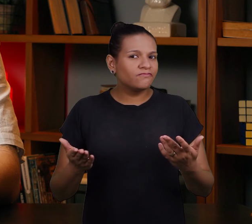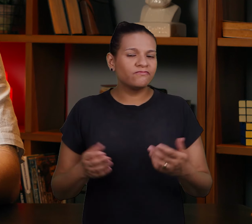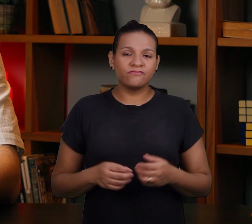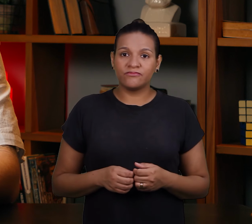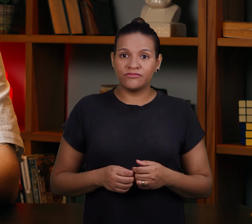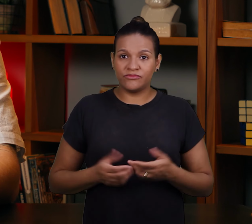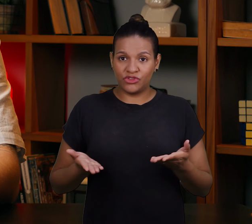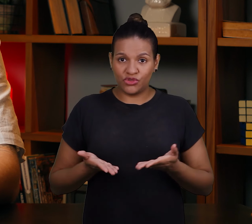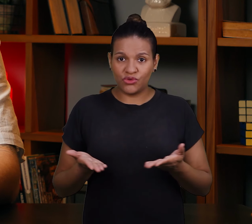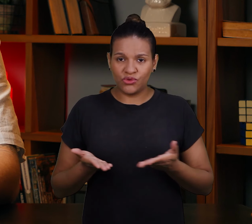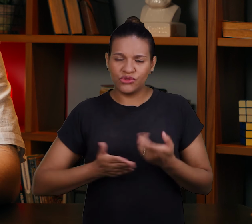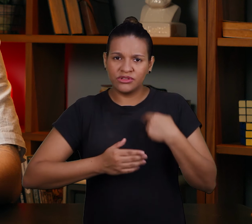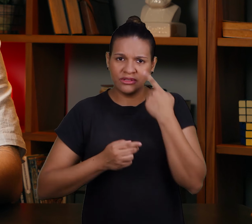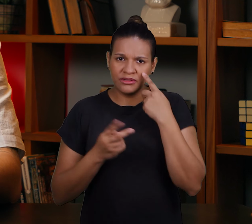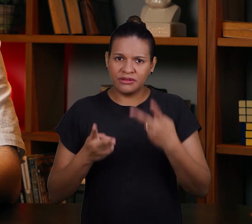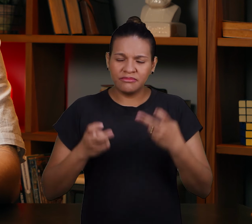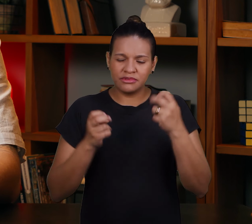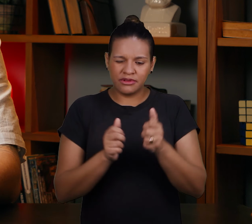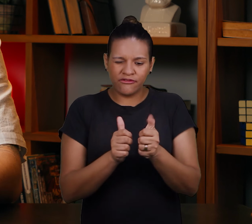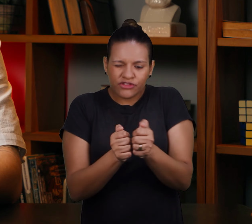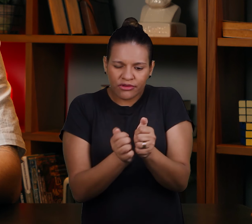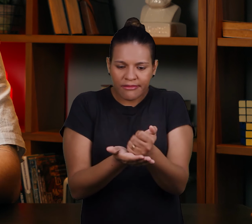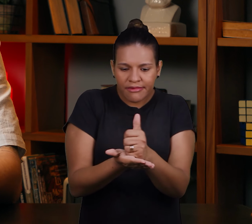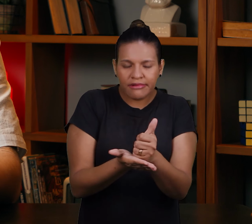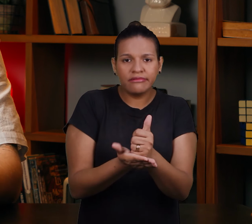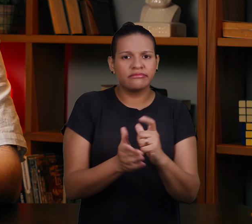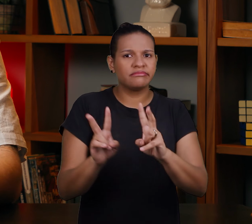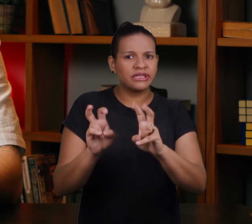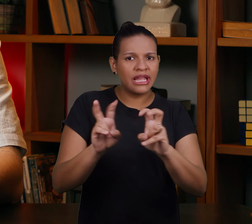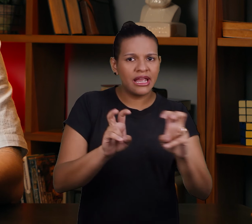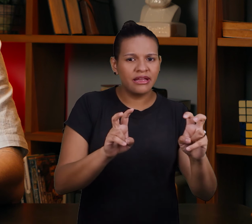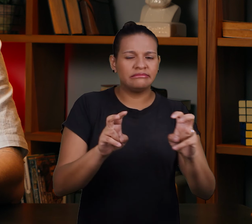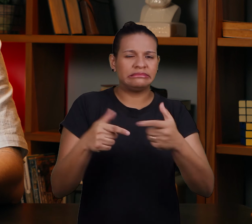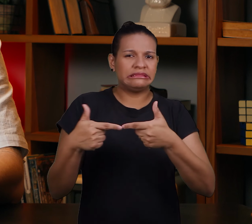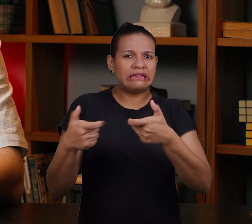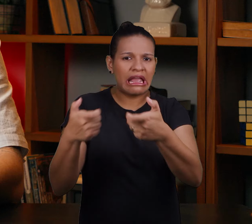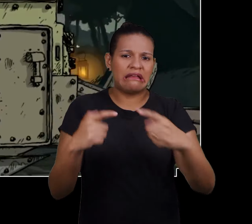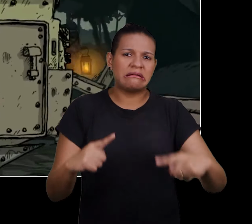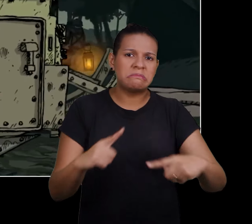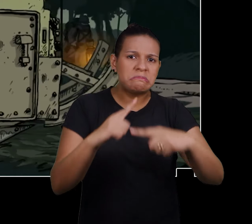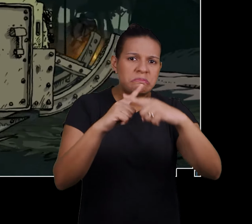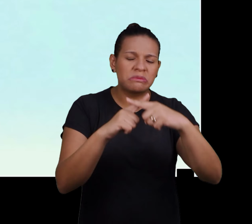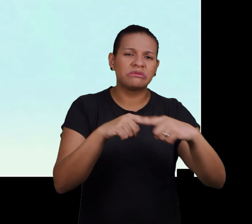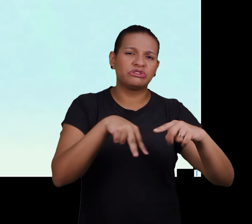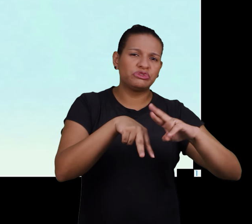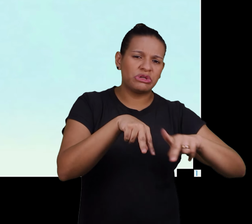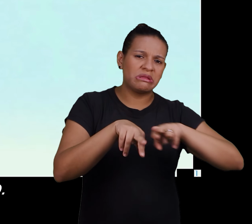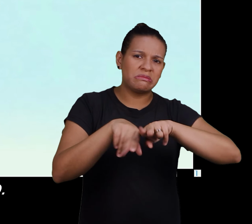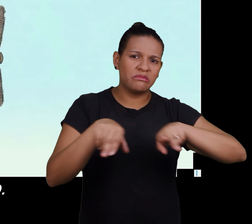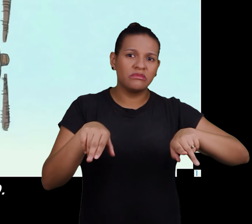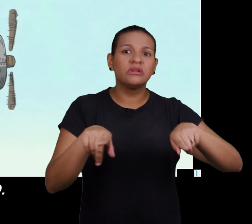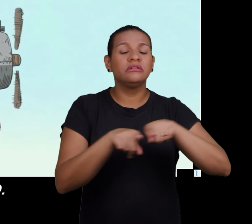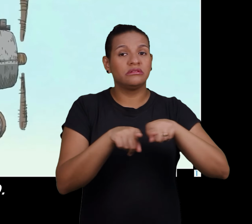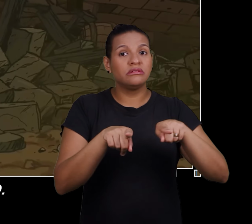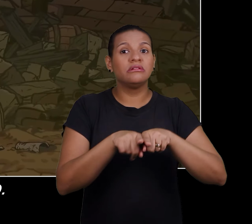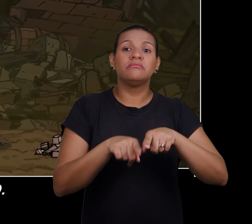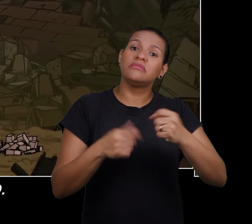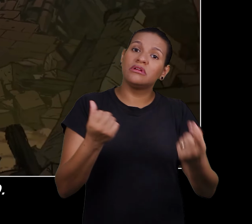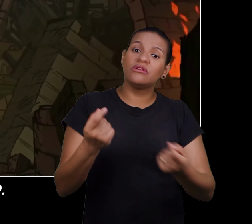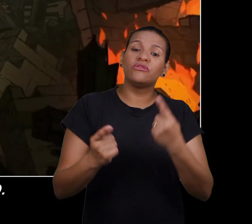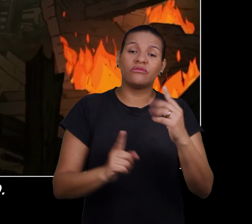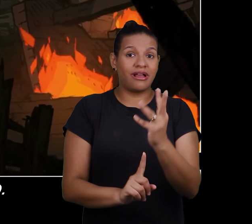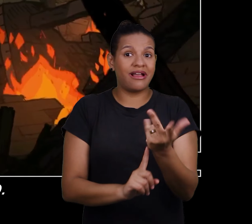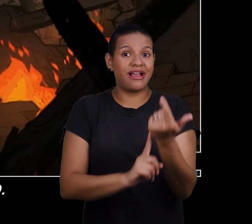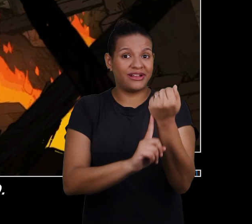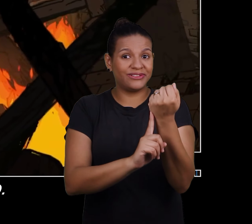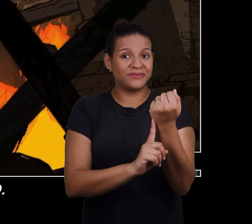Veja, hoje em dia é possível achar os videogames que discutem os mais diversos temas: guerra, saúde mental, gênero e até mesmo o lugar dos